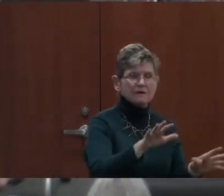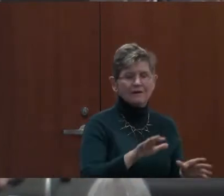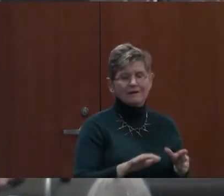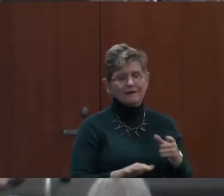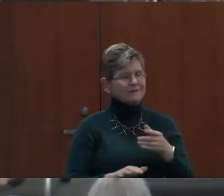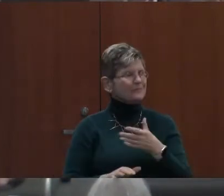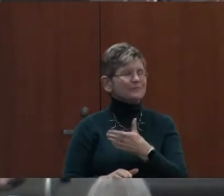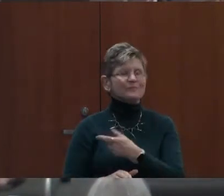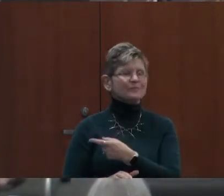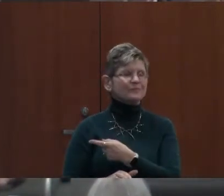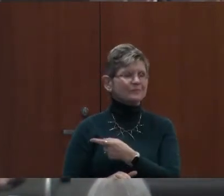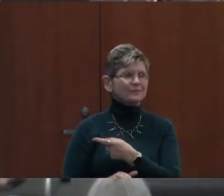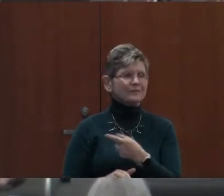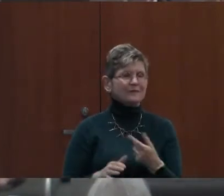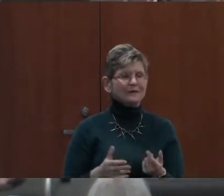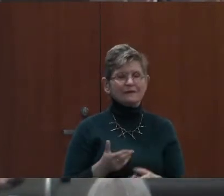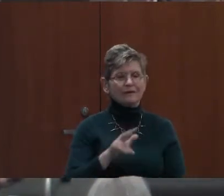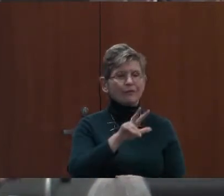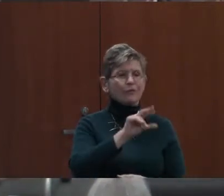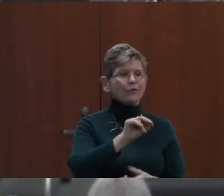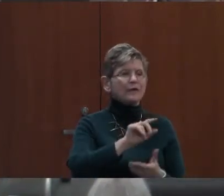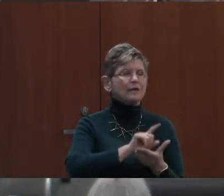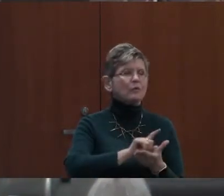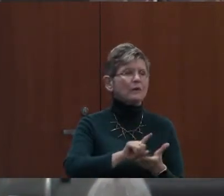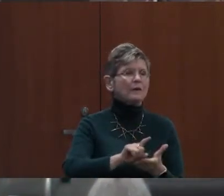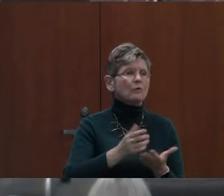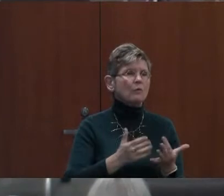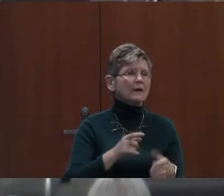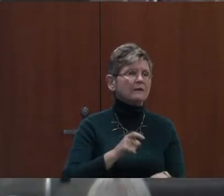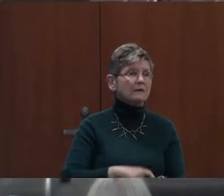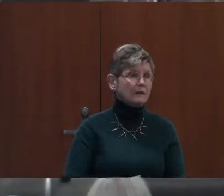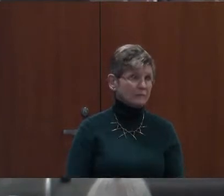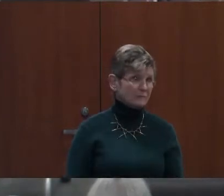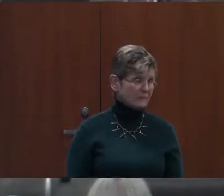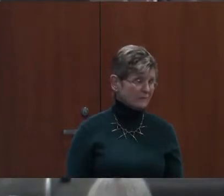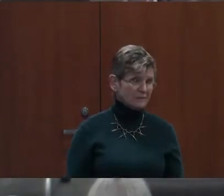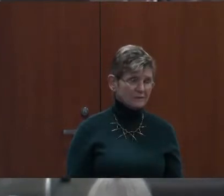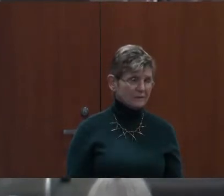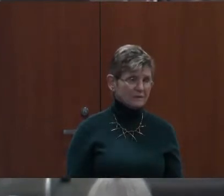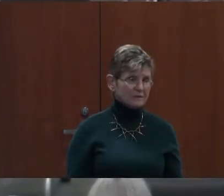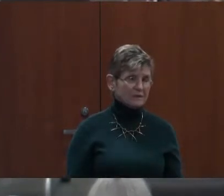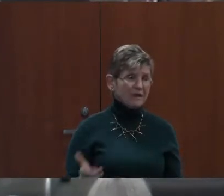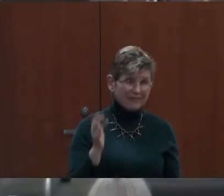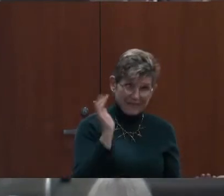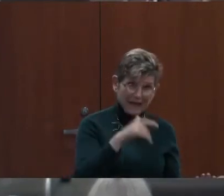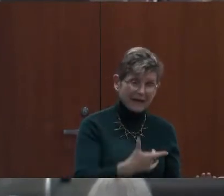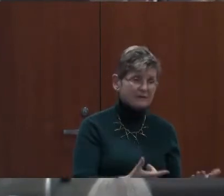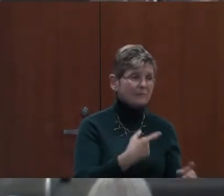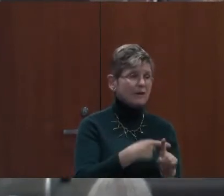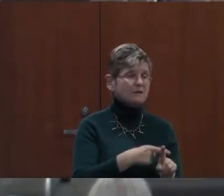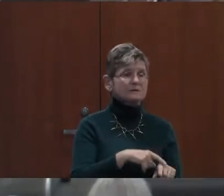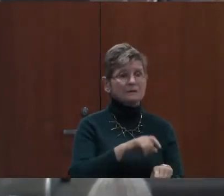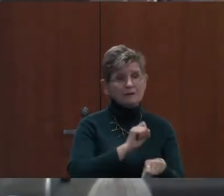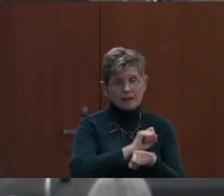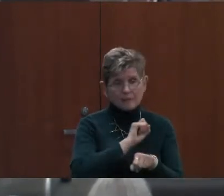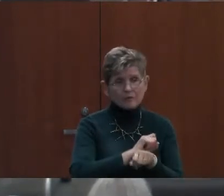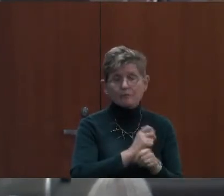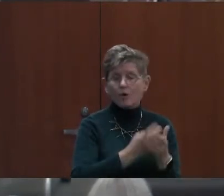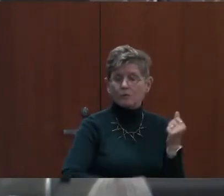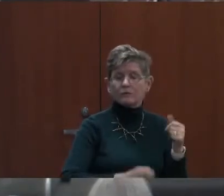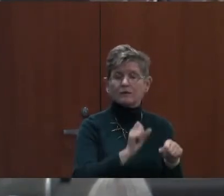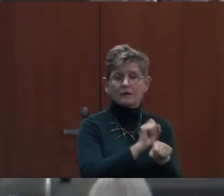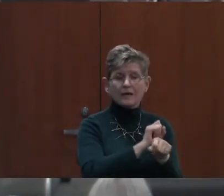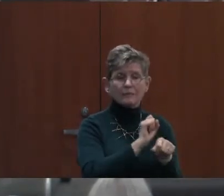a 30-week lead time. And so it's labor, both